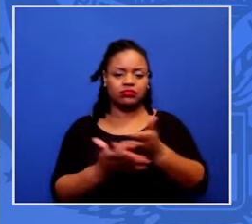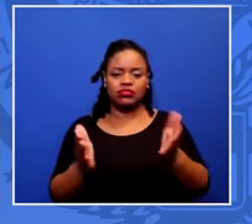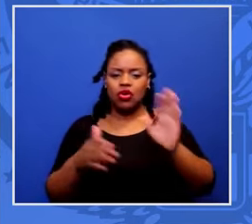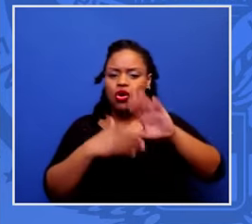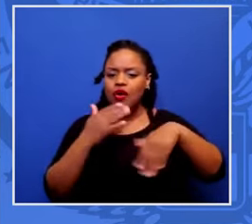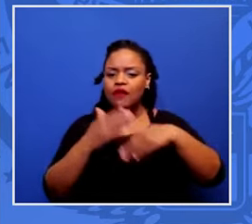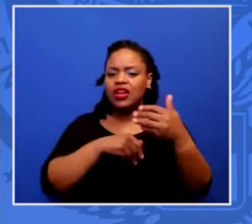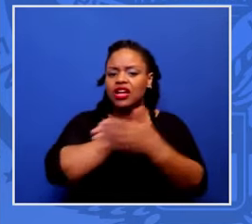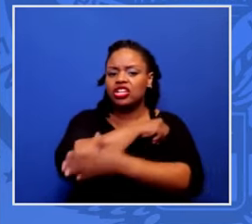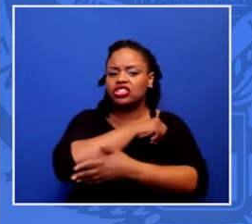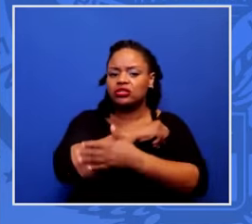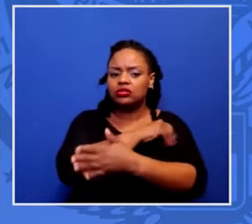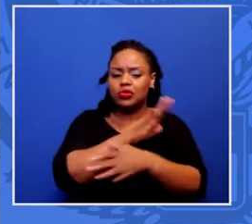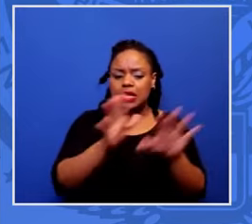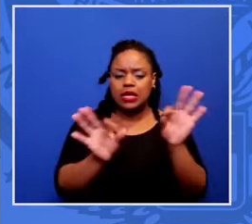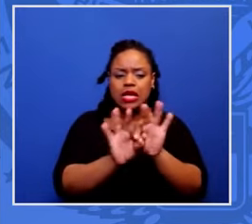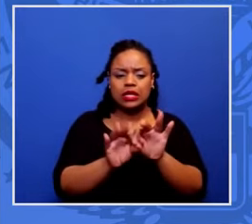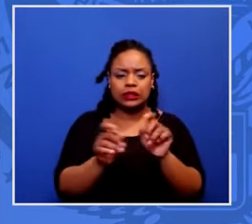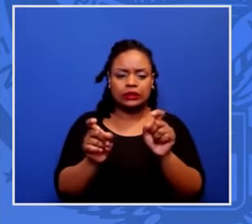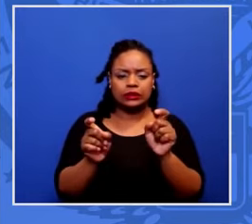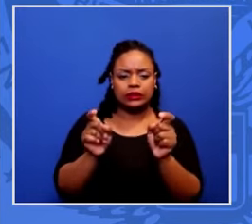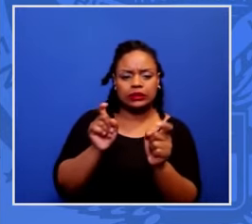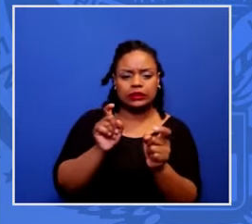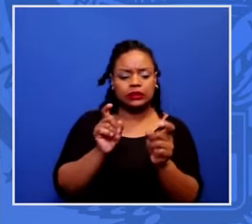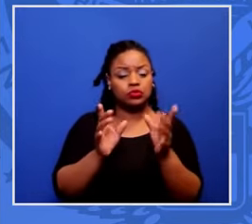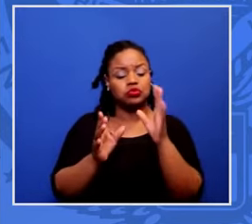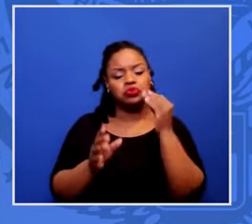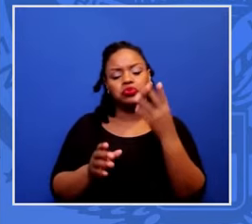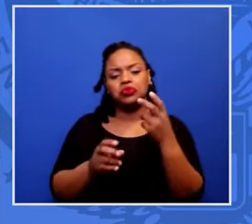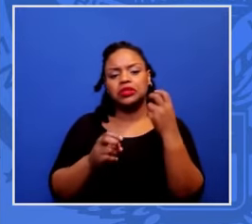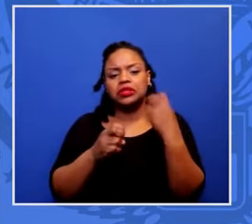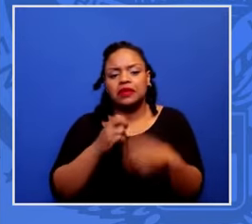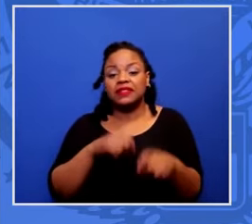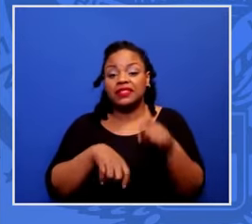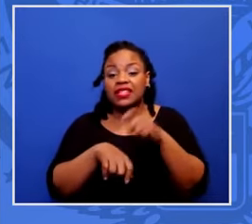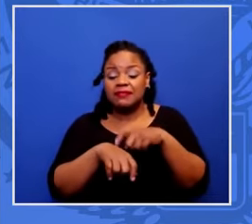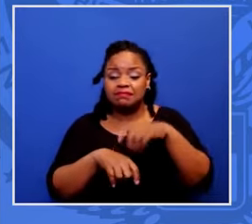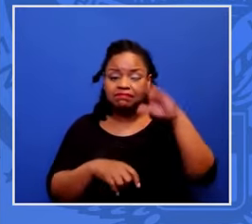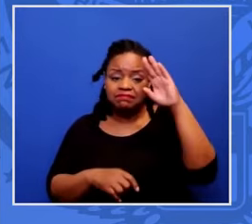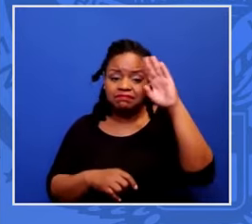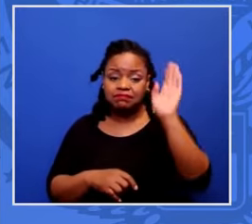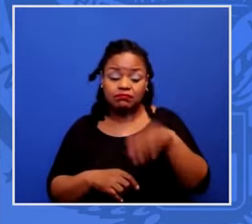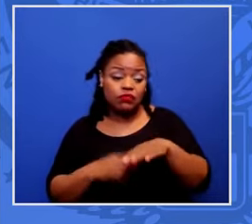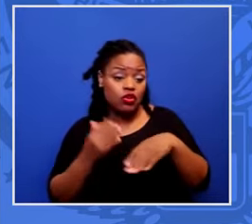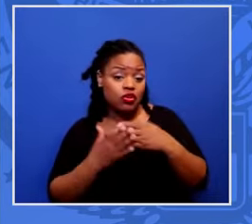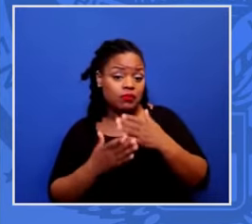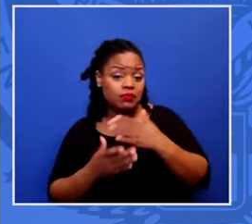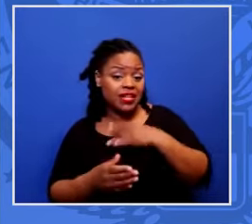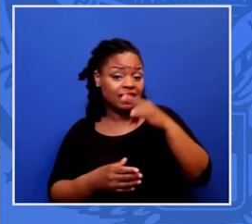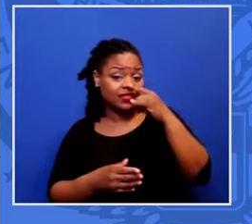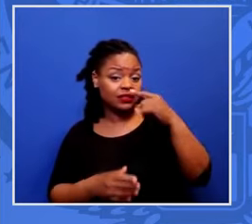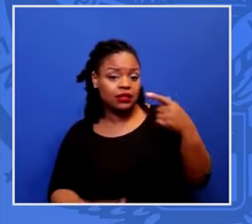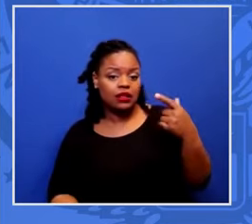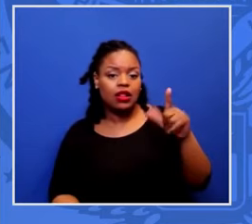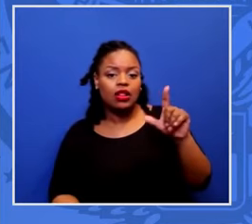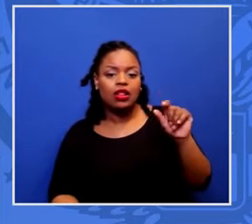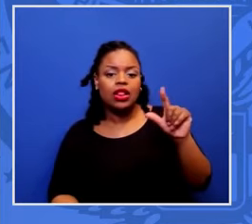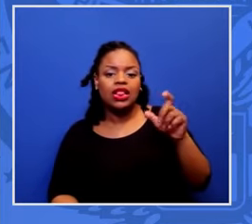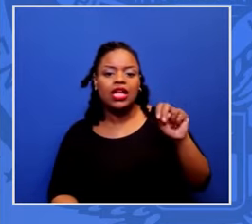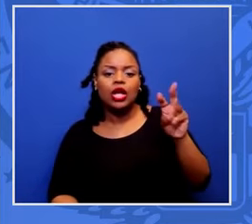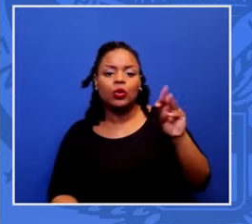teachers, for all of my kiddos at Glenwood Elementary School, and for all of you watching at home, here's Seattle's own Foo